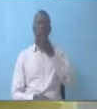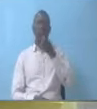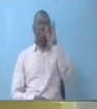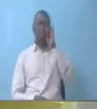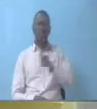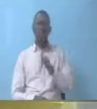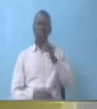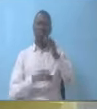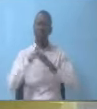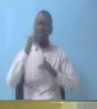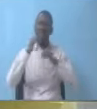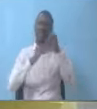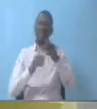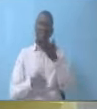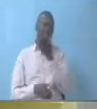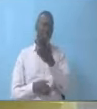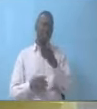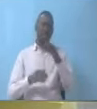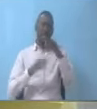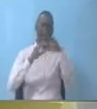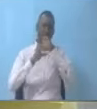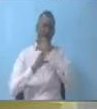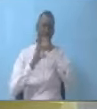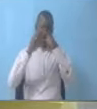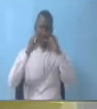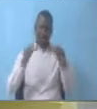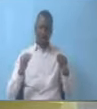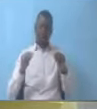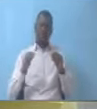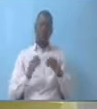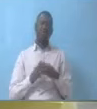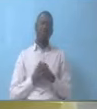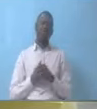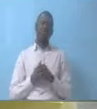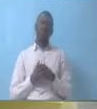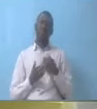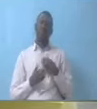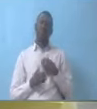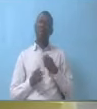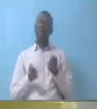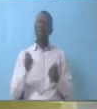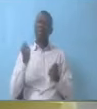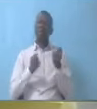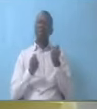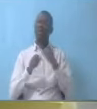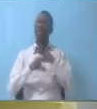And my car and all my household furniture seized from us.